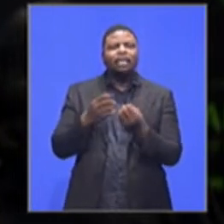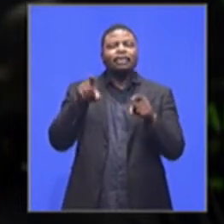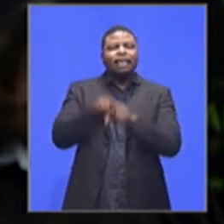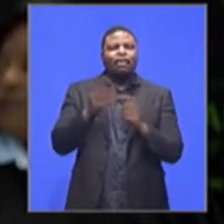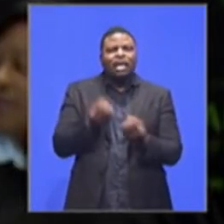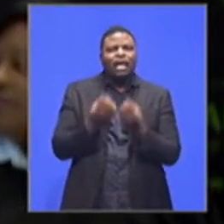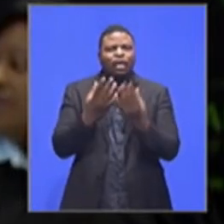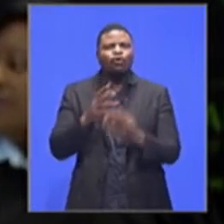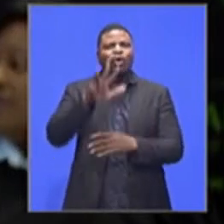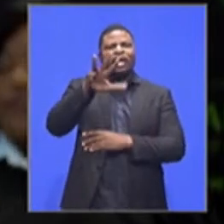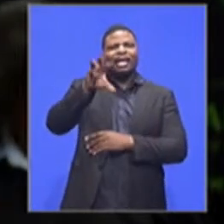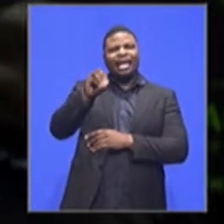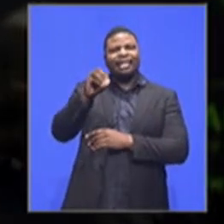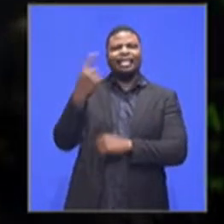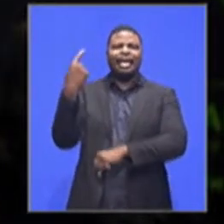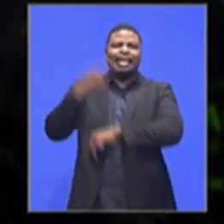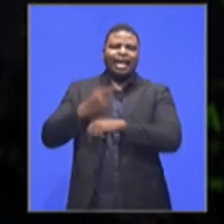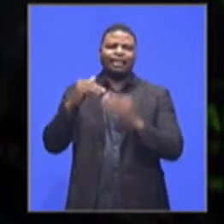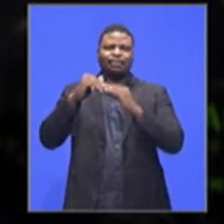Later this year,